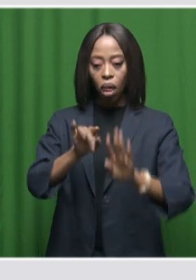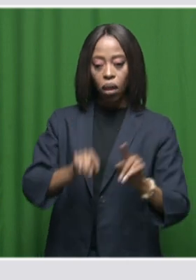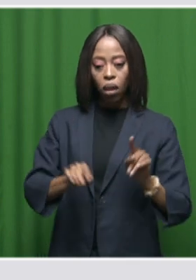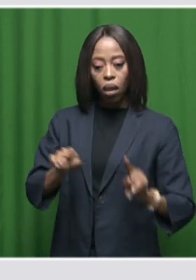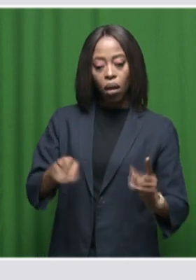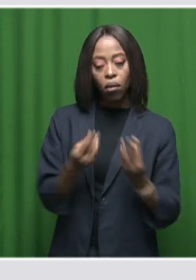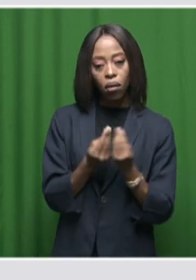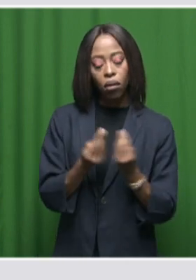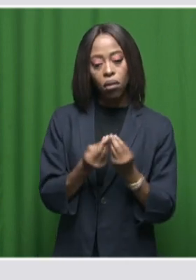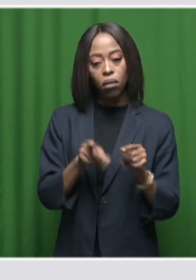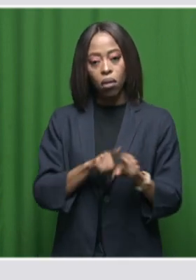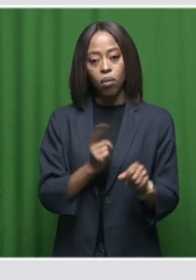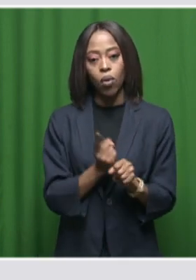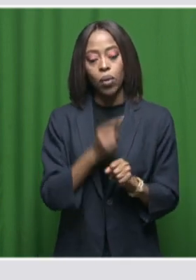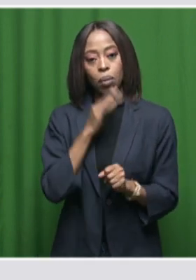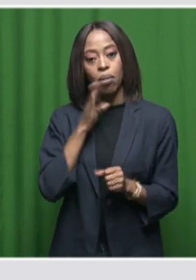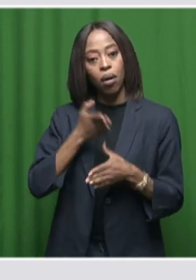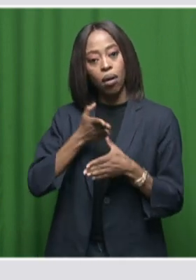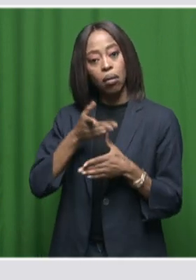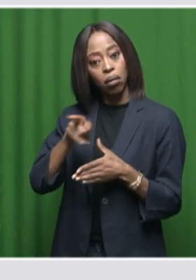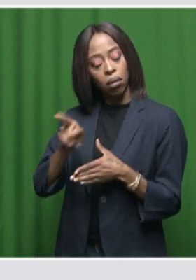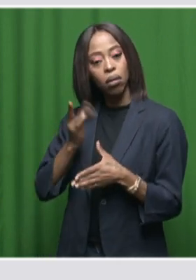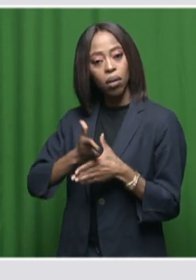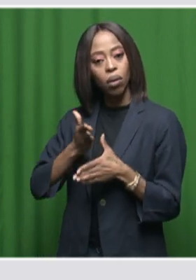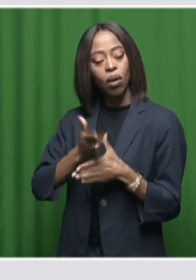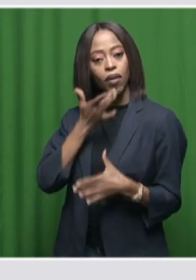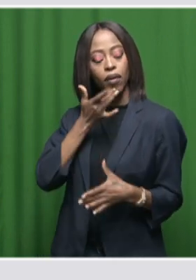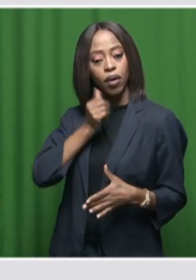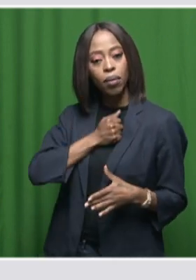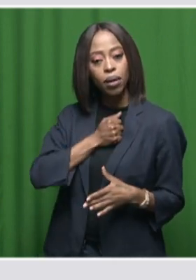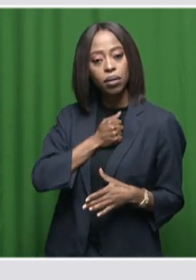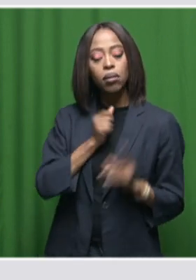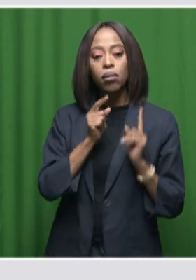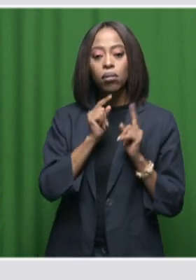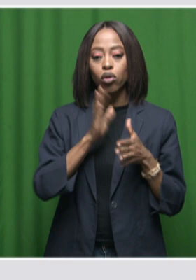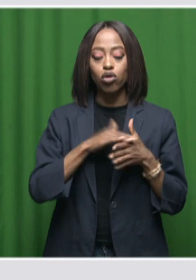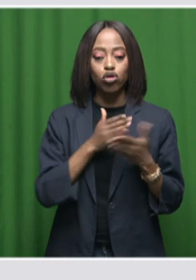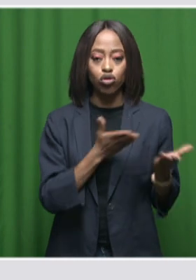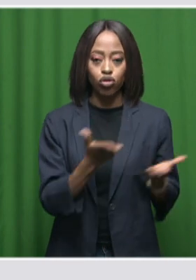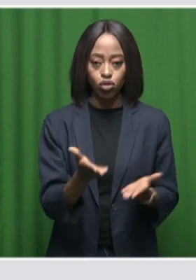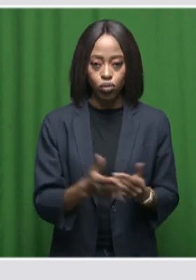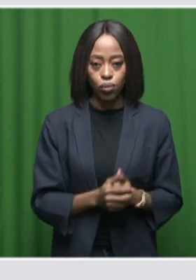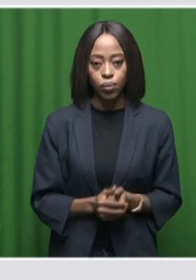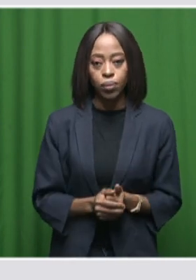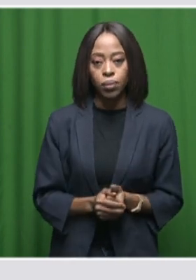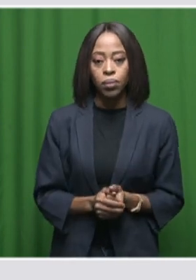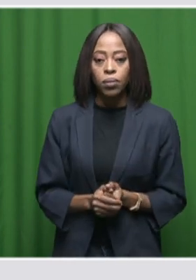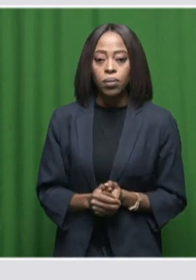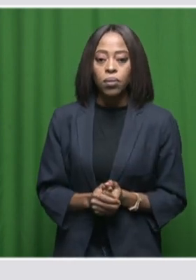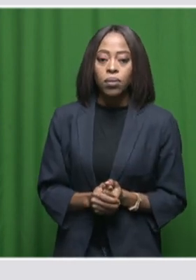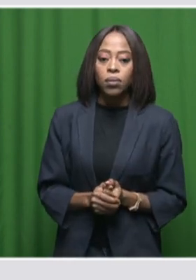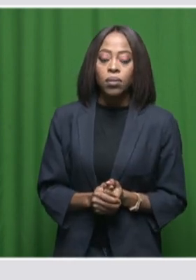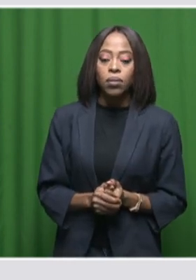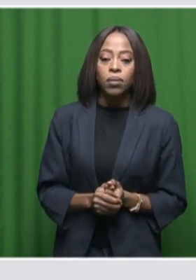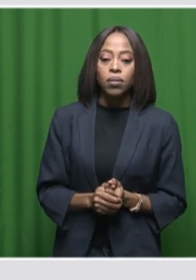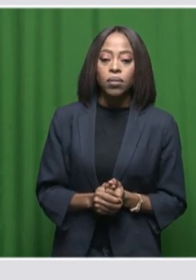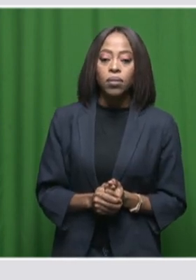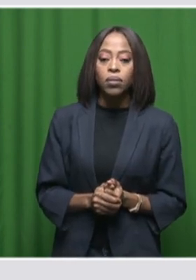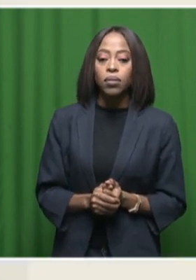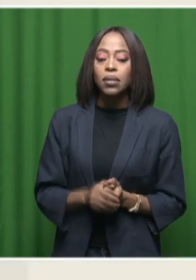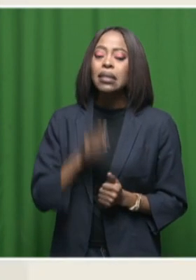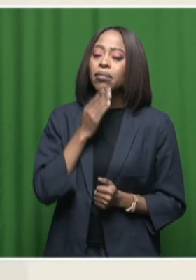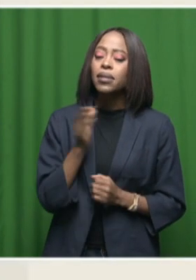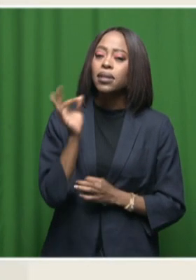layers, those works are my favorite for that reason. Mm-hmm. I mean, speak to